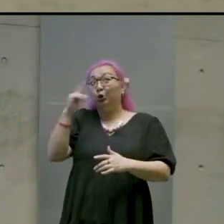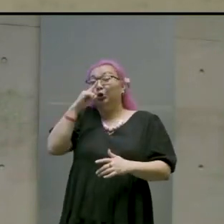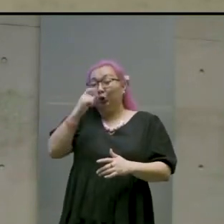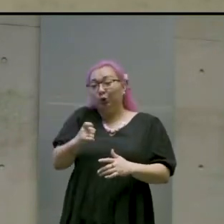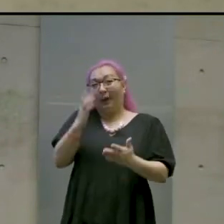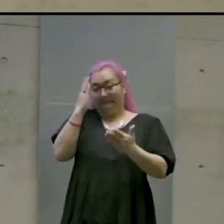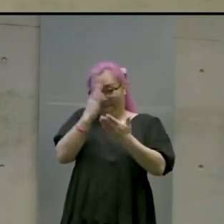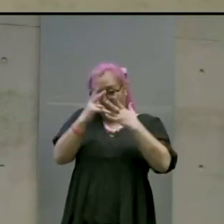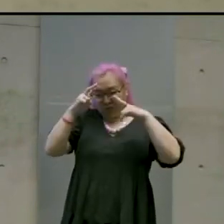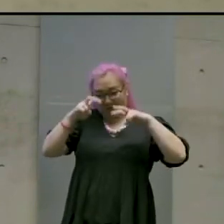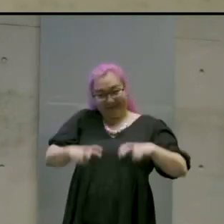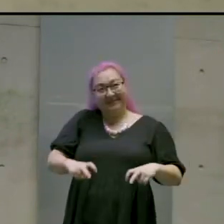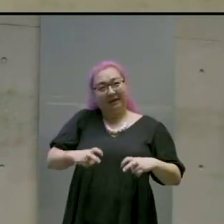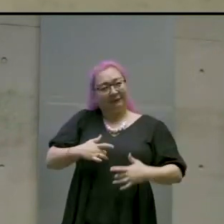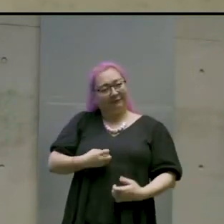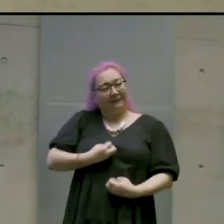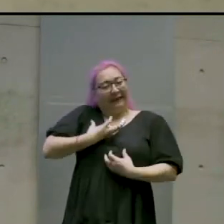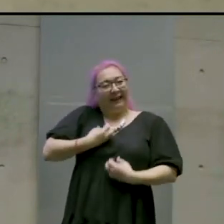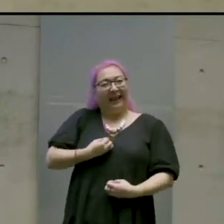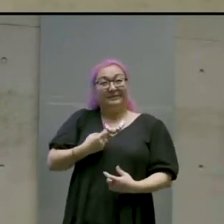but I definitely don't know.